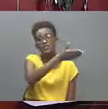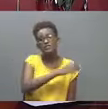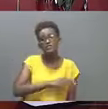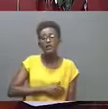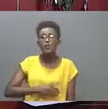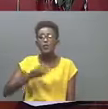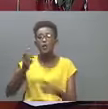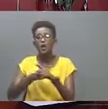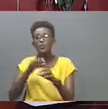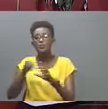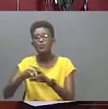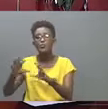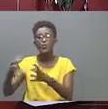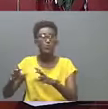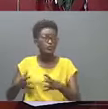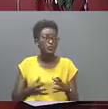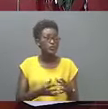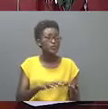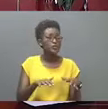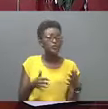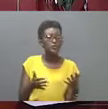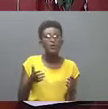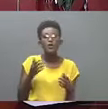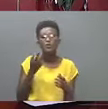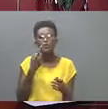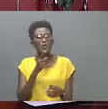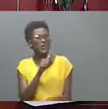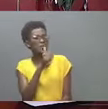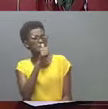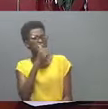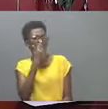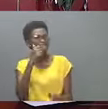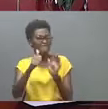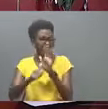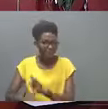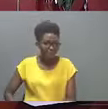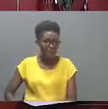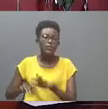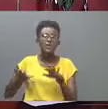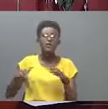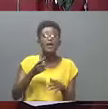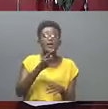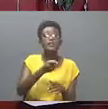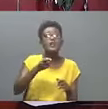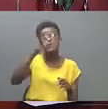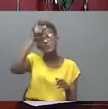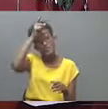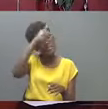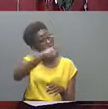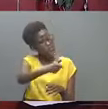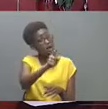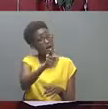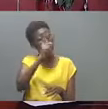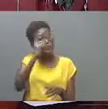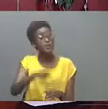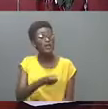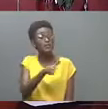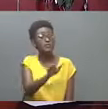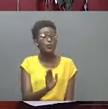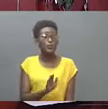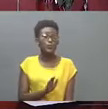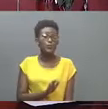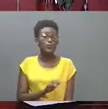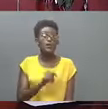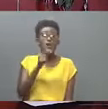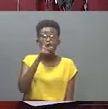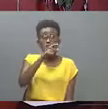community that looks so deprived. That community needs you. That community needs